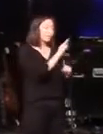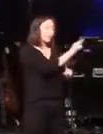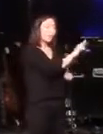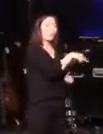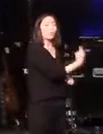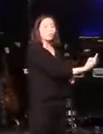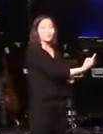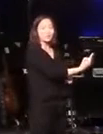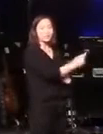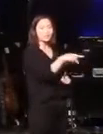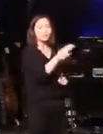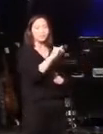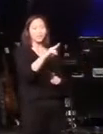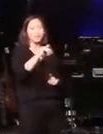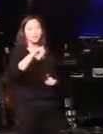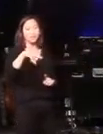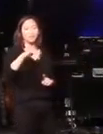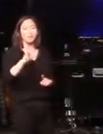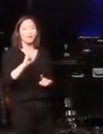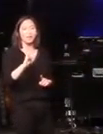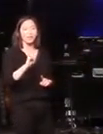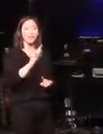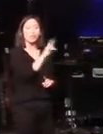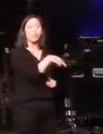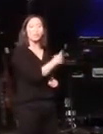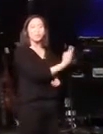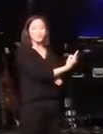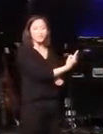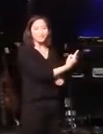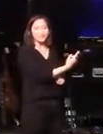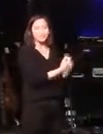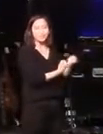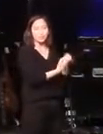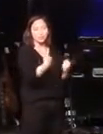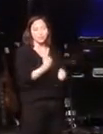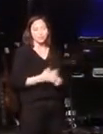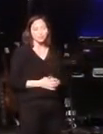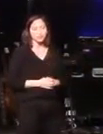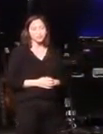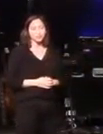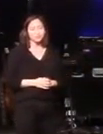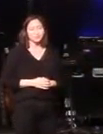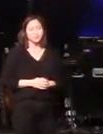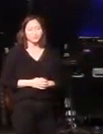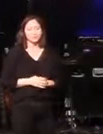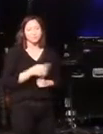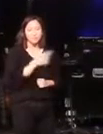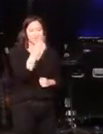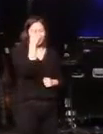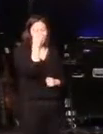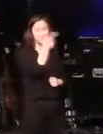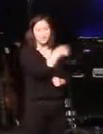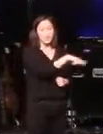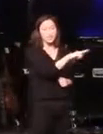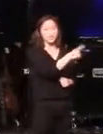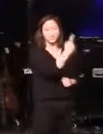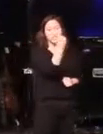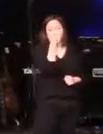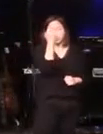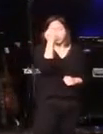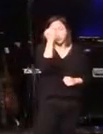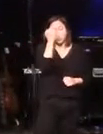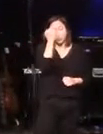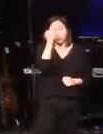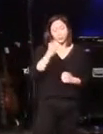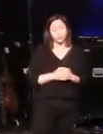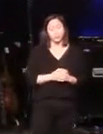church in Philippi, for whatever reason, had a part of its DNA that they were going to partner with Paul, that they were not going to